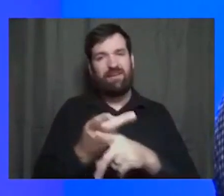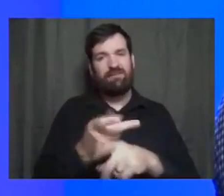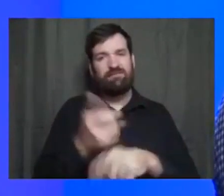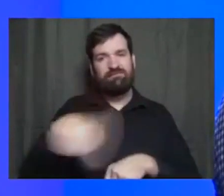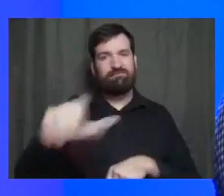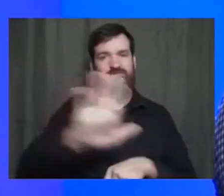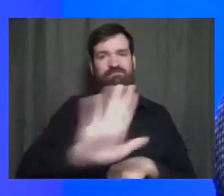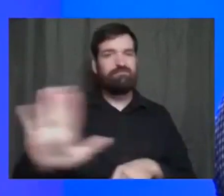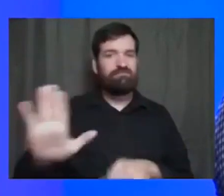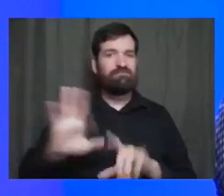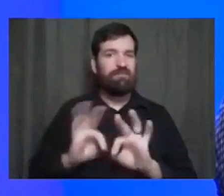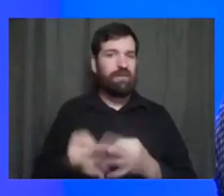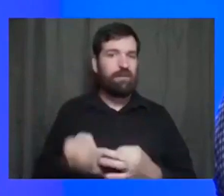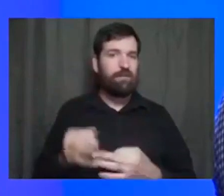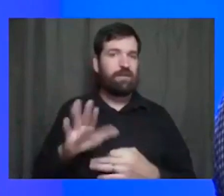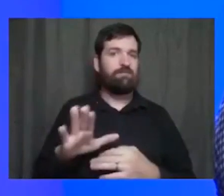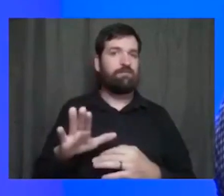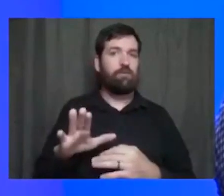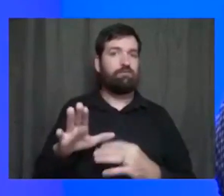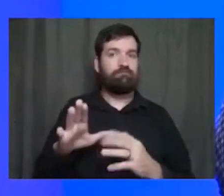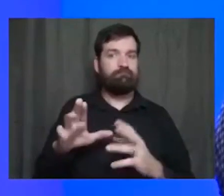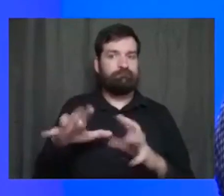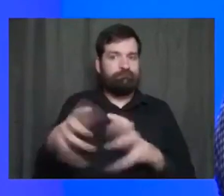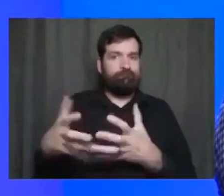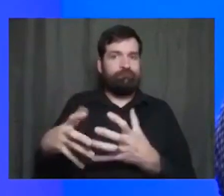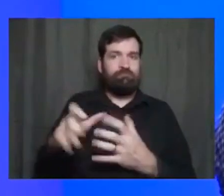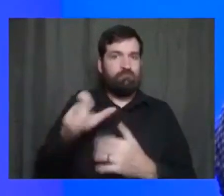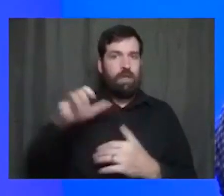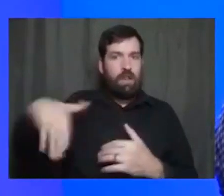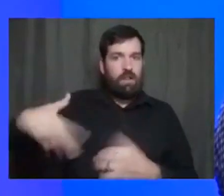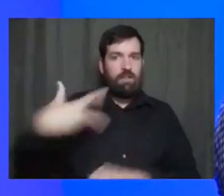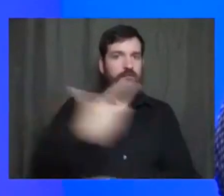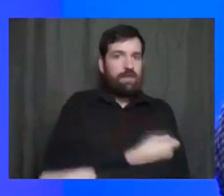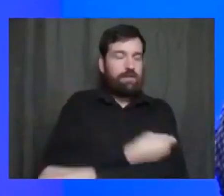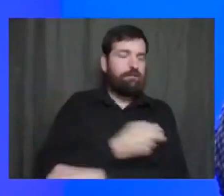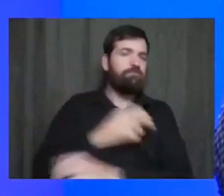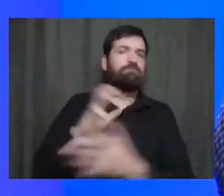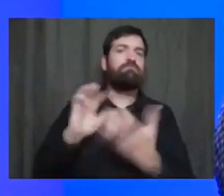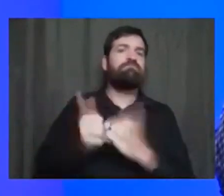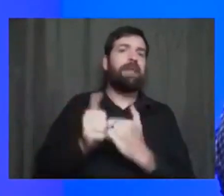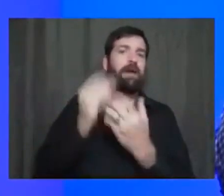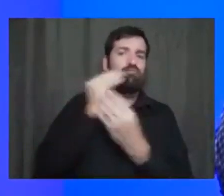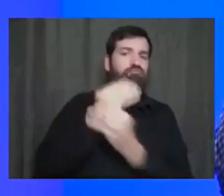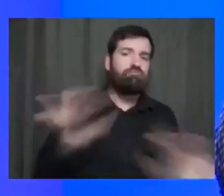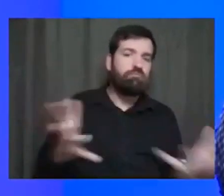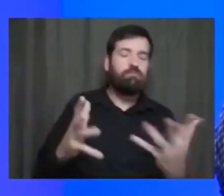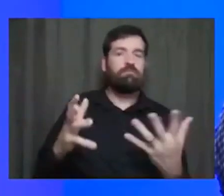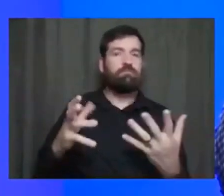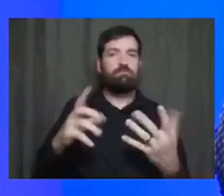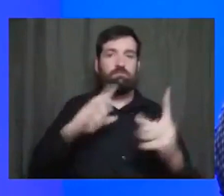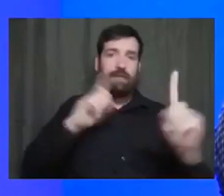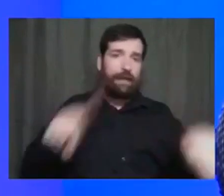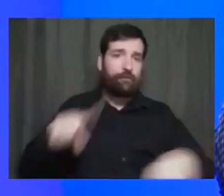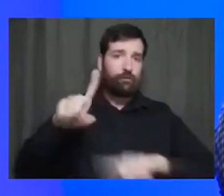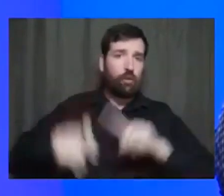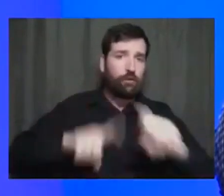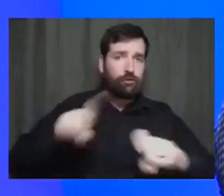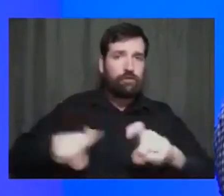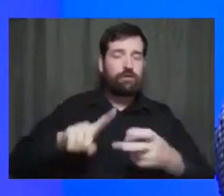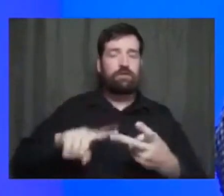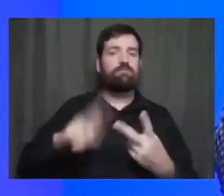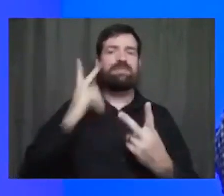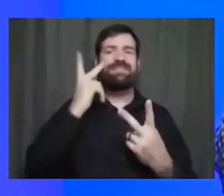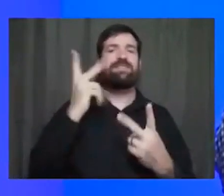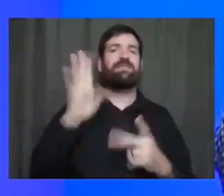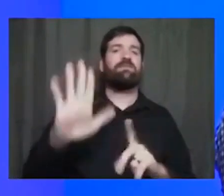loved ones who are unvaccinated, see how you can inform them, answer their questions, understand where they're coming from, and I'm